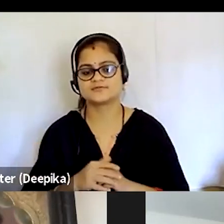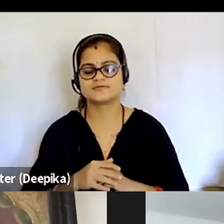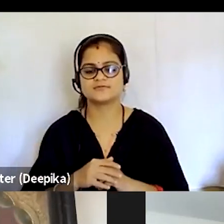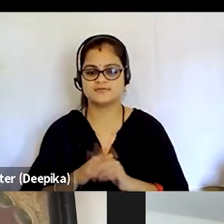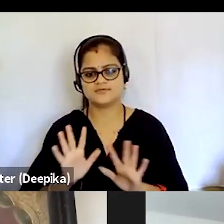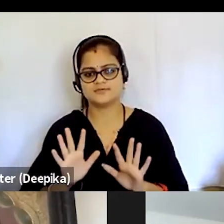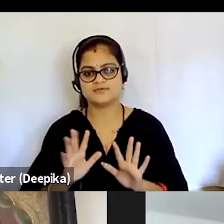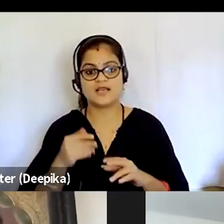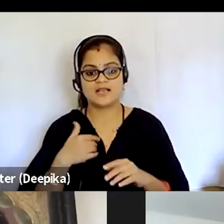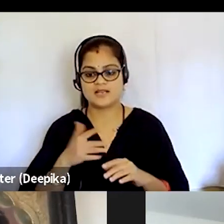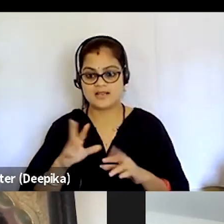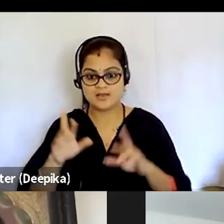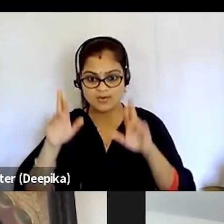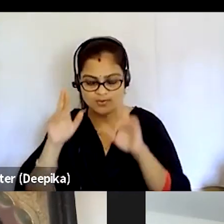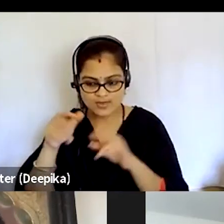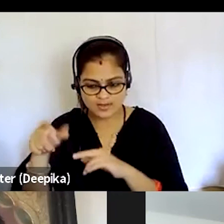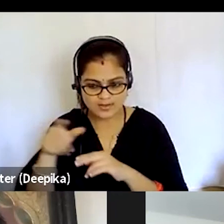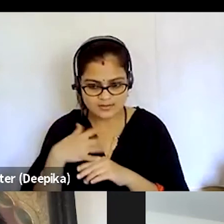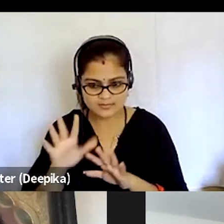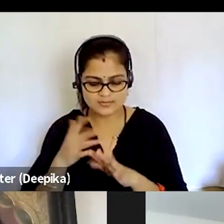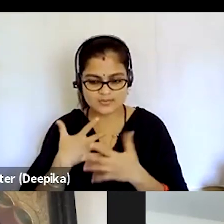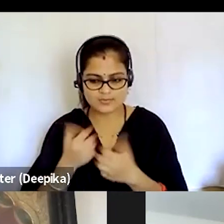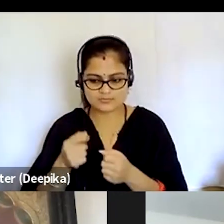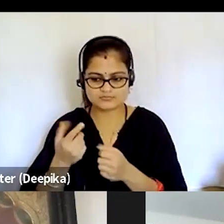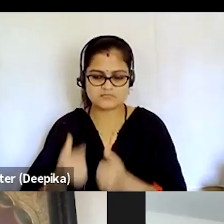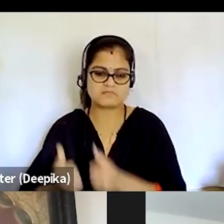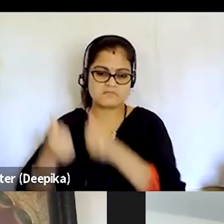do things differently. Don't expect the world to go back to exactly what it was.